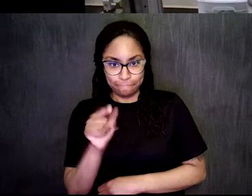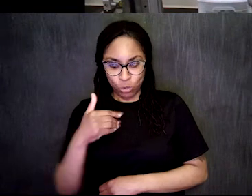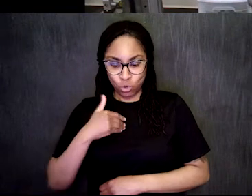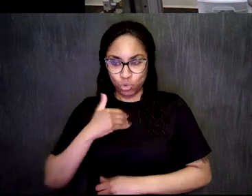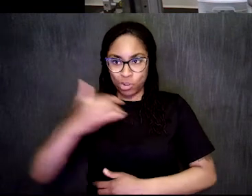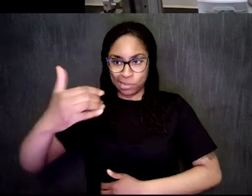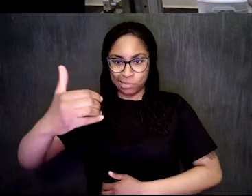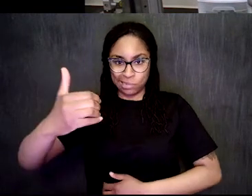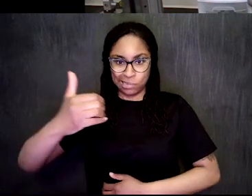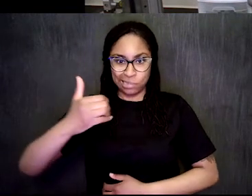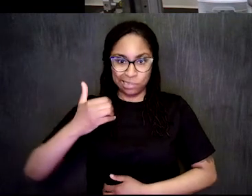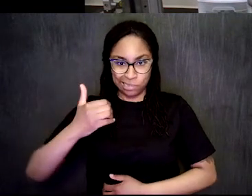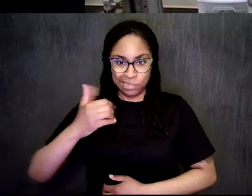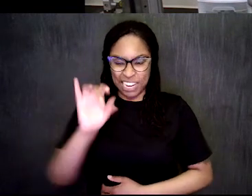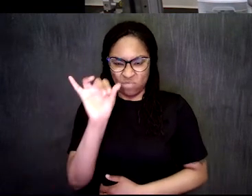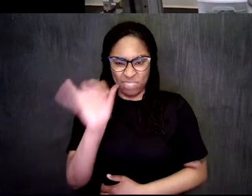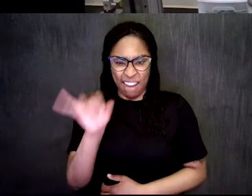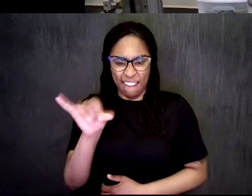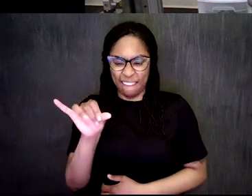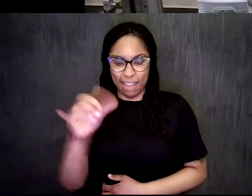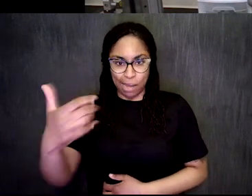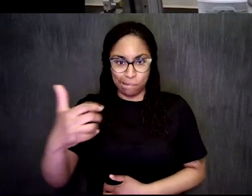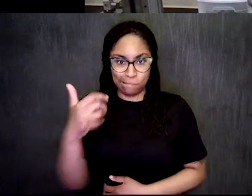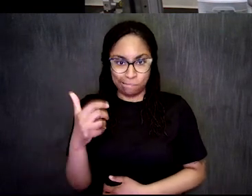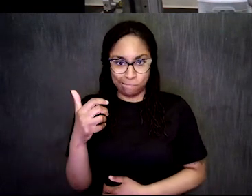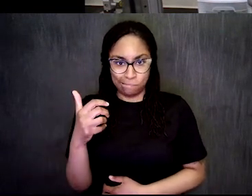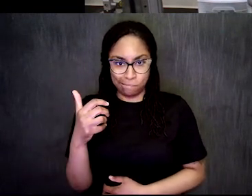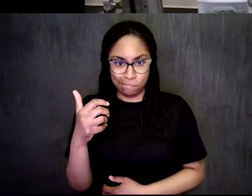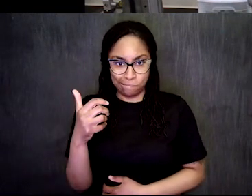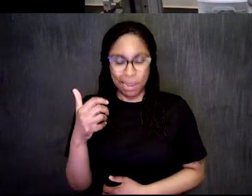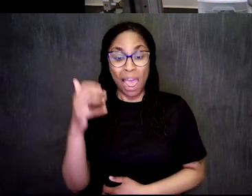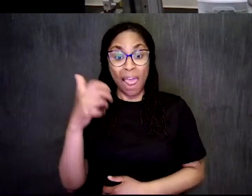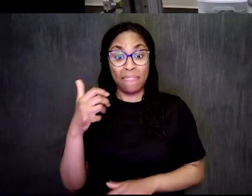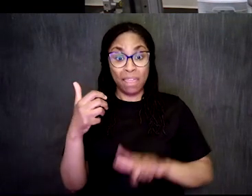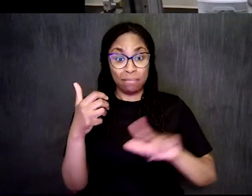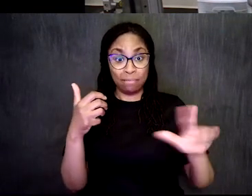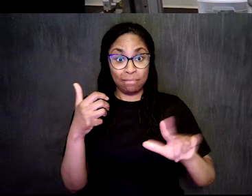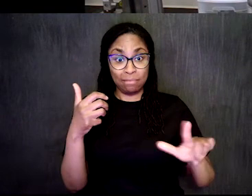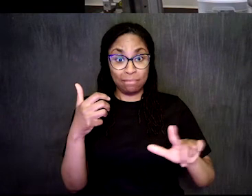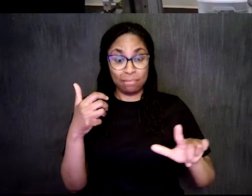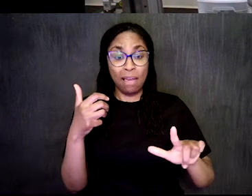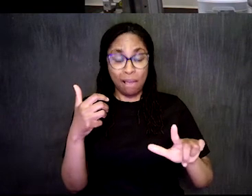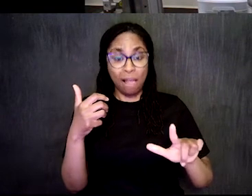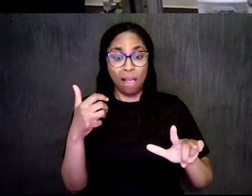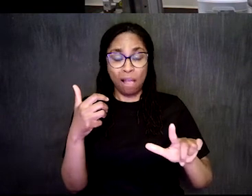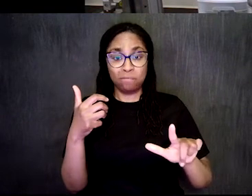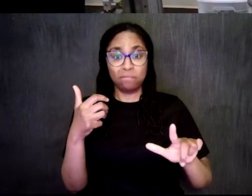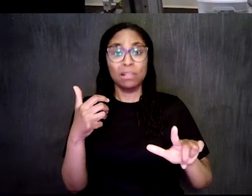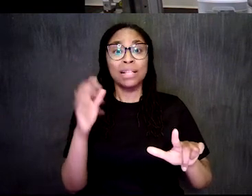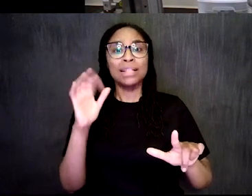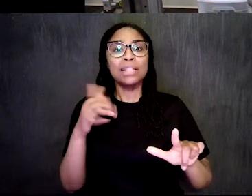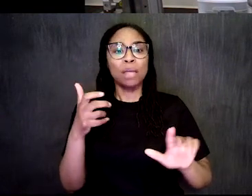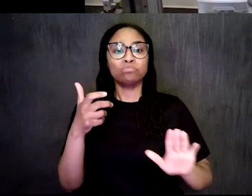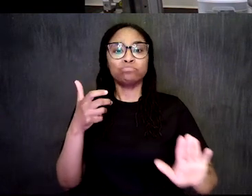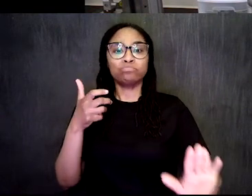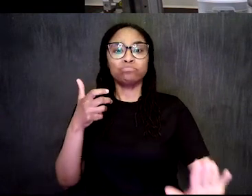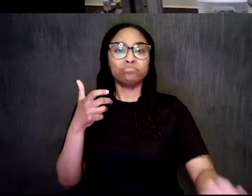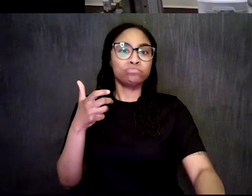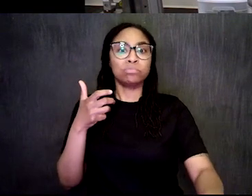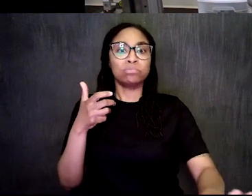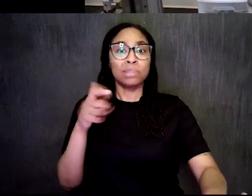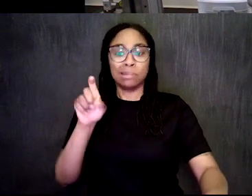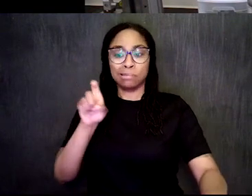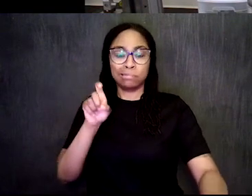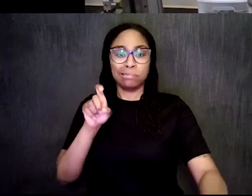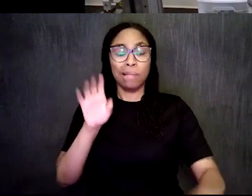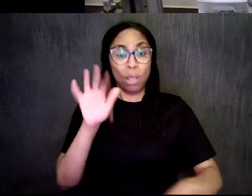right knee up towards your chest. We're going to try to keep it here. And then we're going to try to kick our left leg far away from you. Now